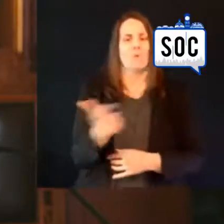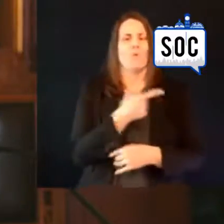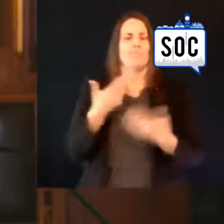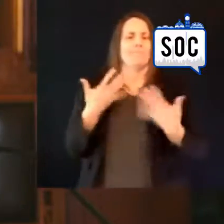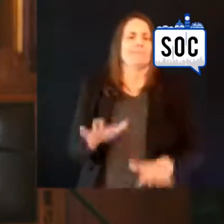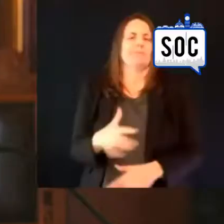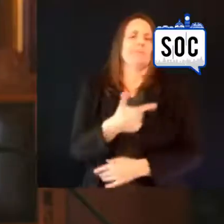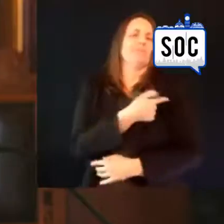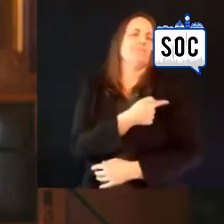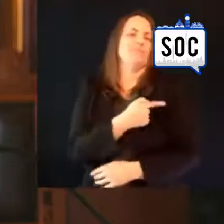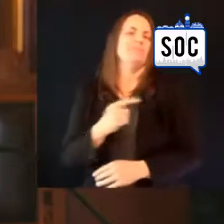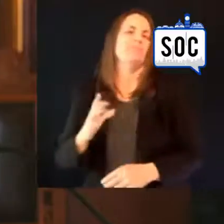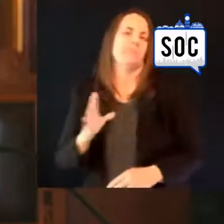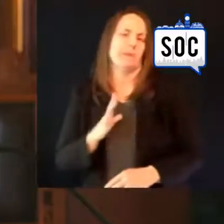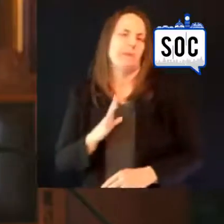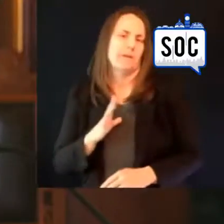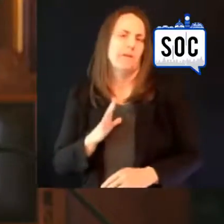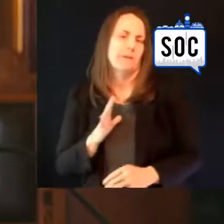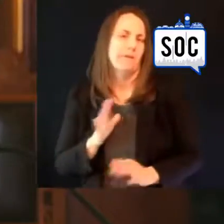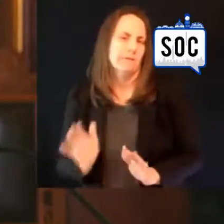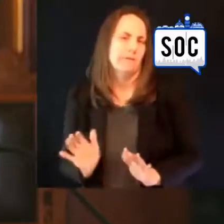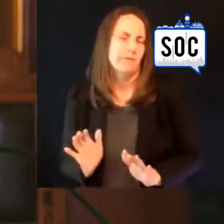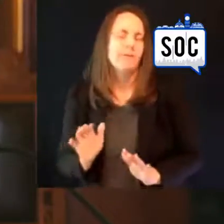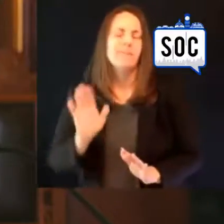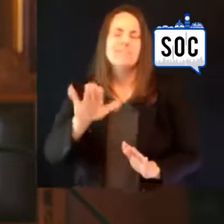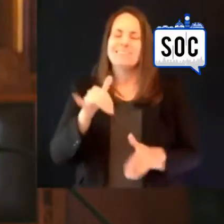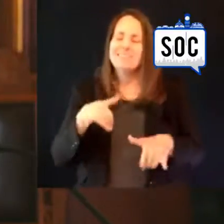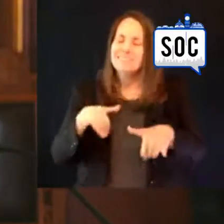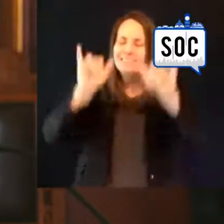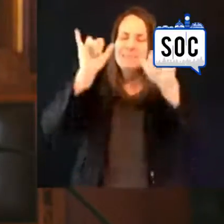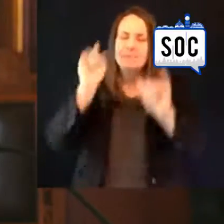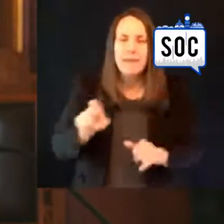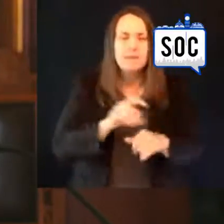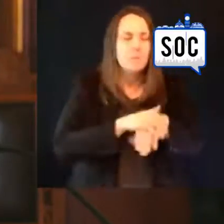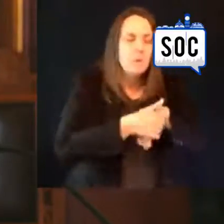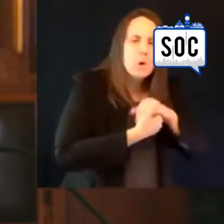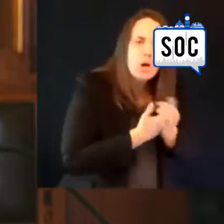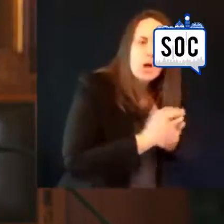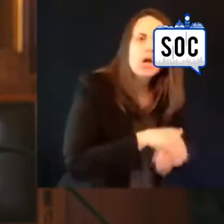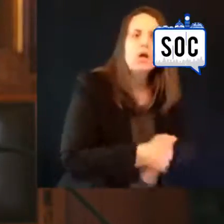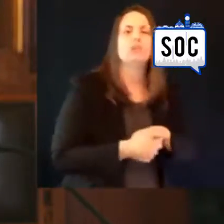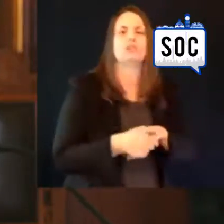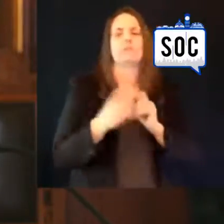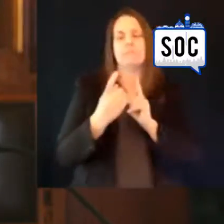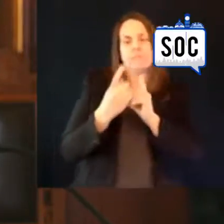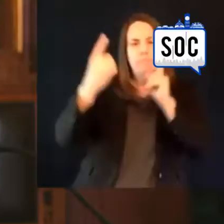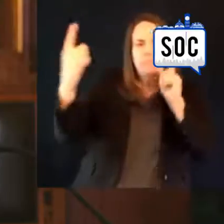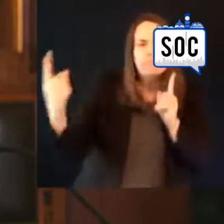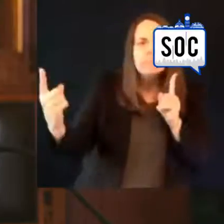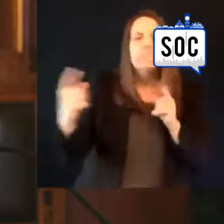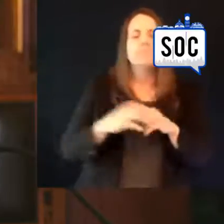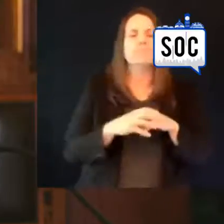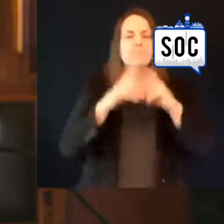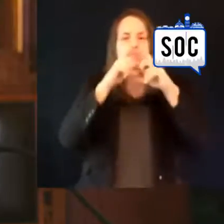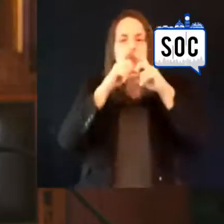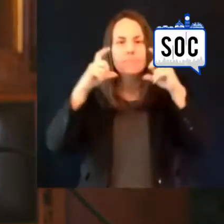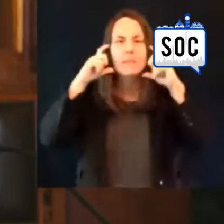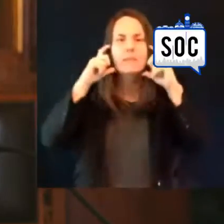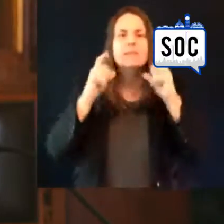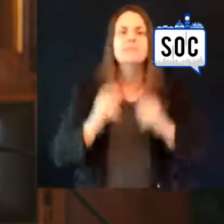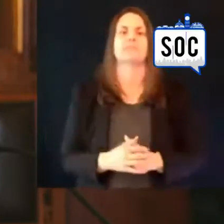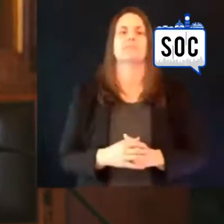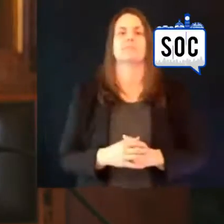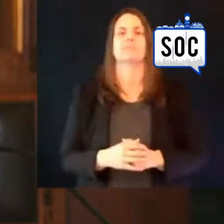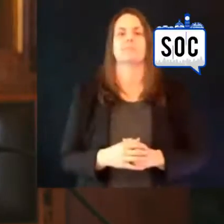distancing, keep limiting your interactions, and keep wearing a mask when you're out, even if you are fully